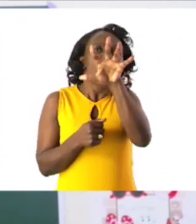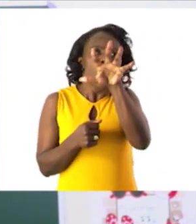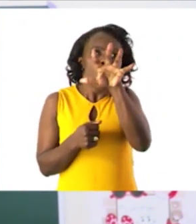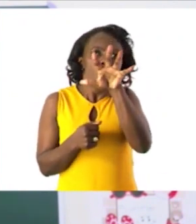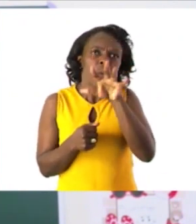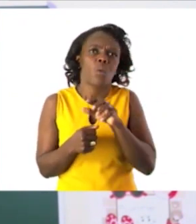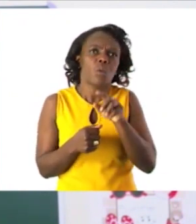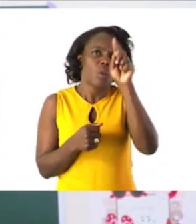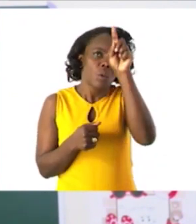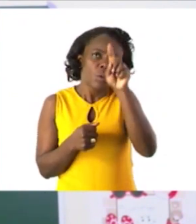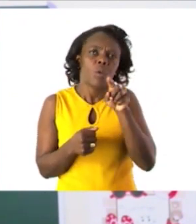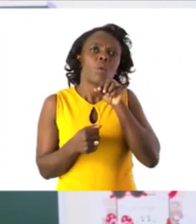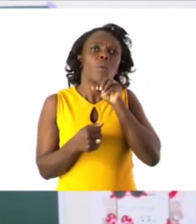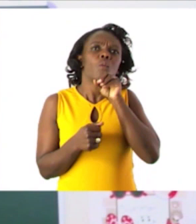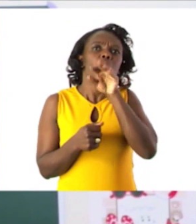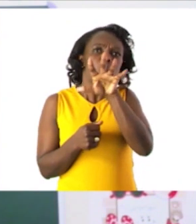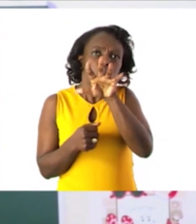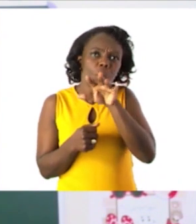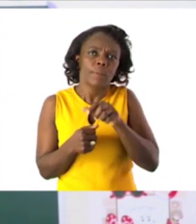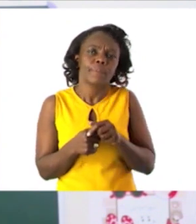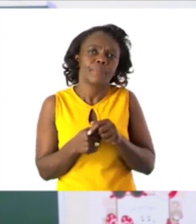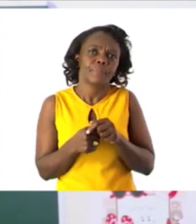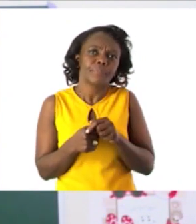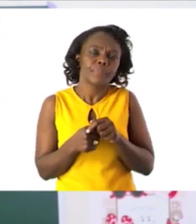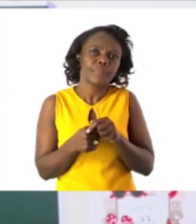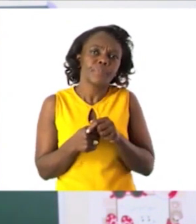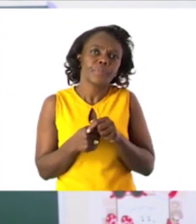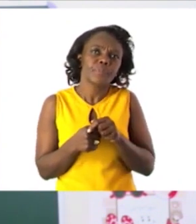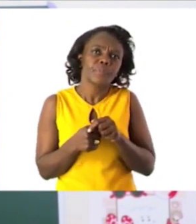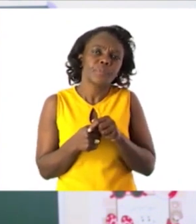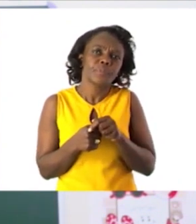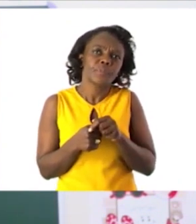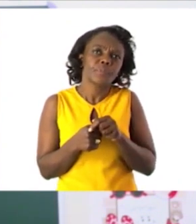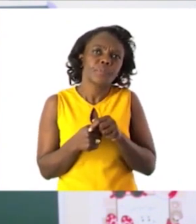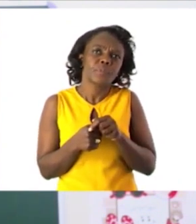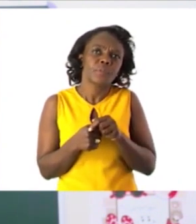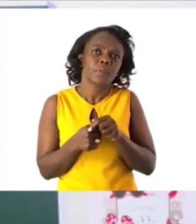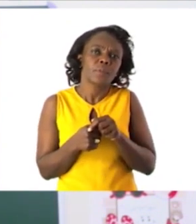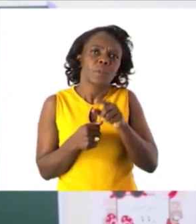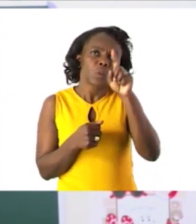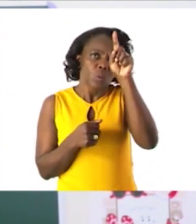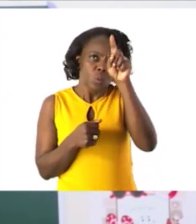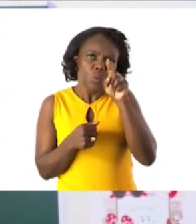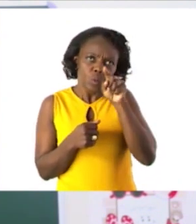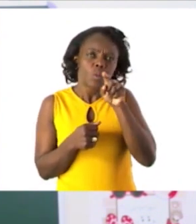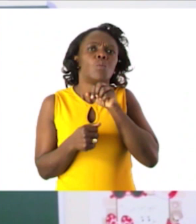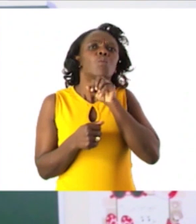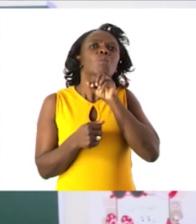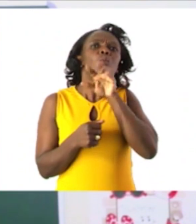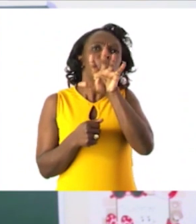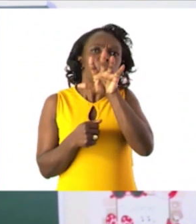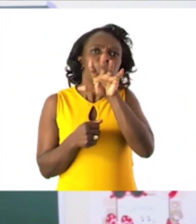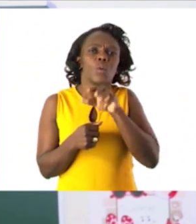exclamation mark. In the simplest way that we can remember it, just say it's a shouting mark. A